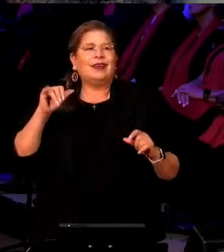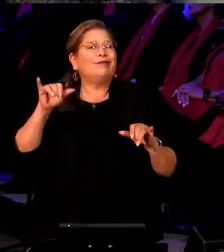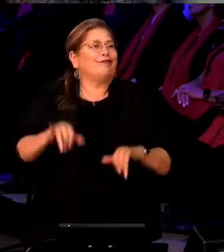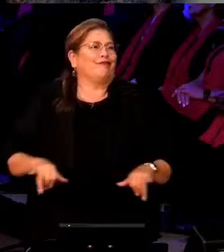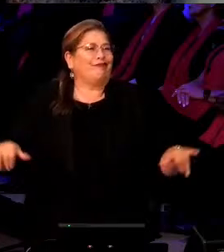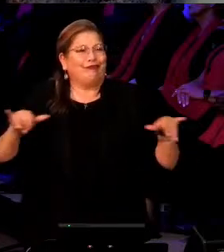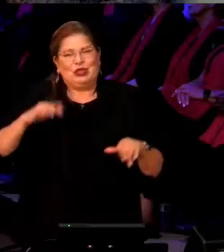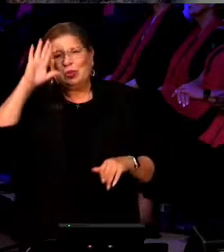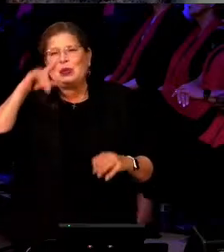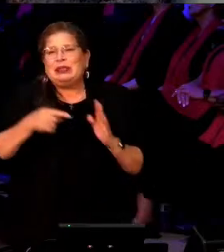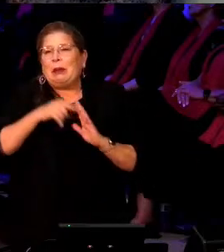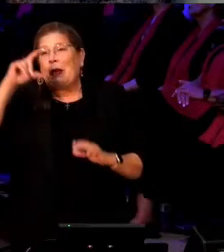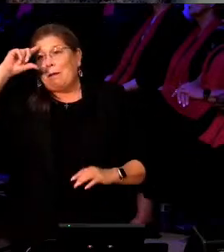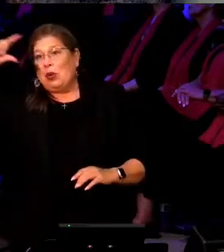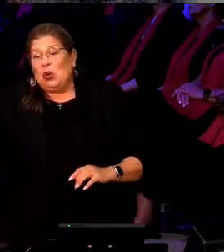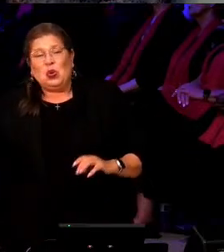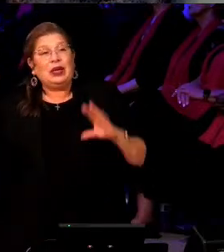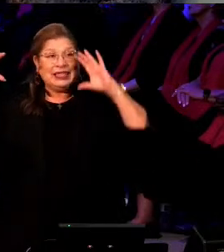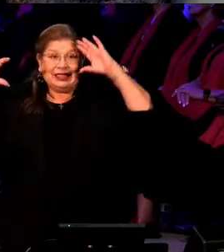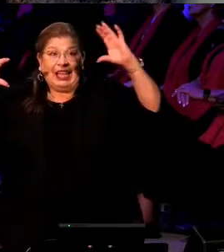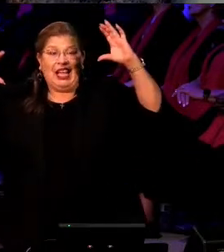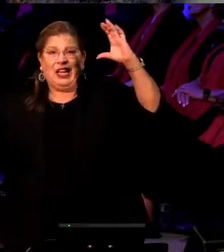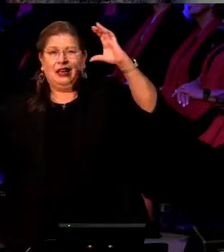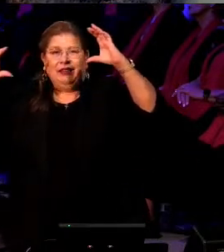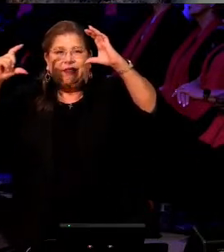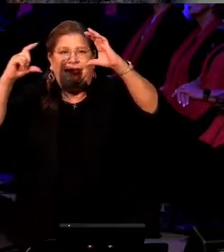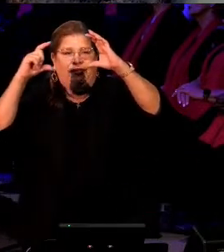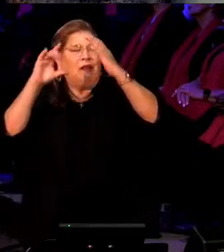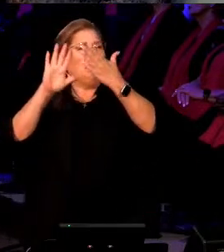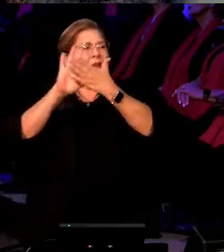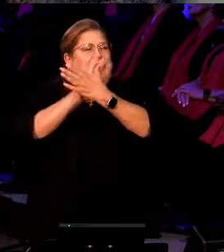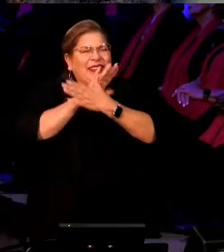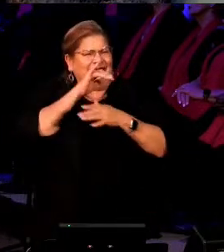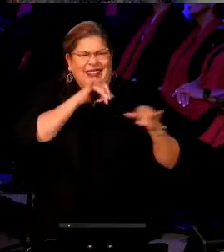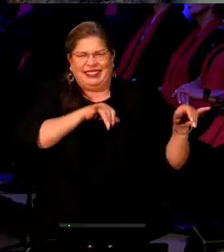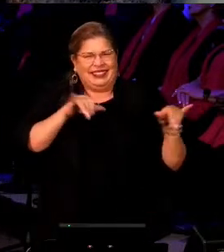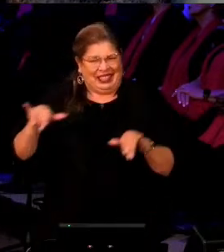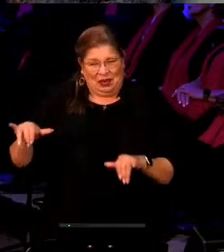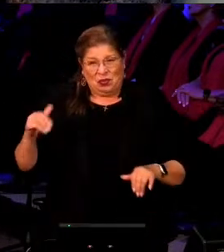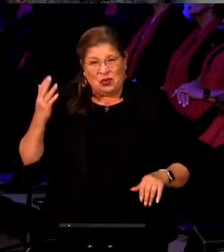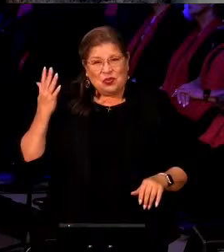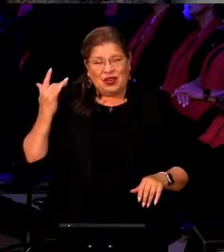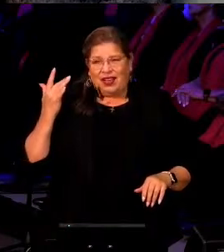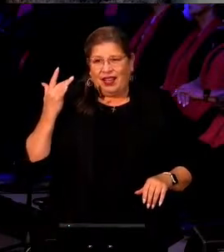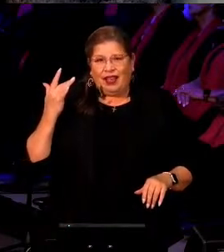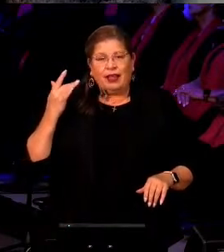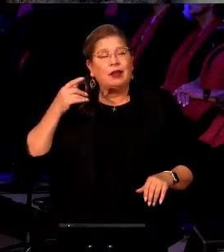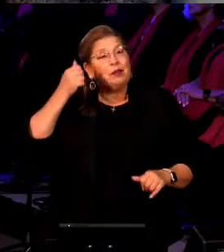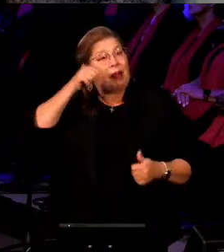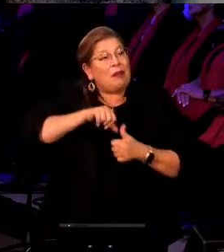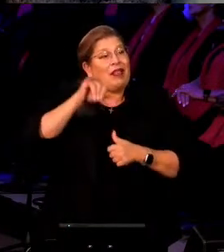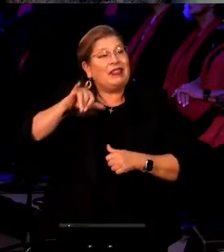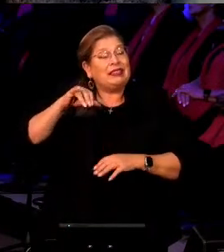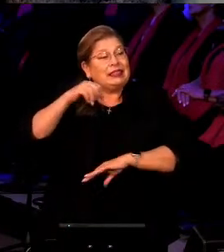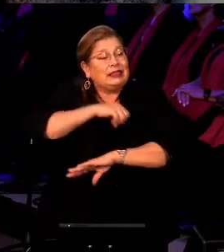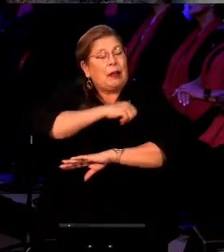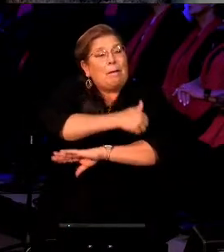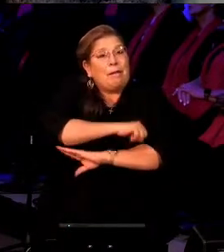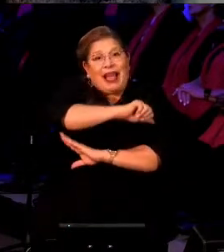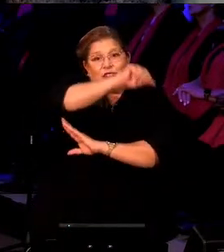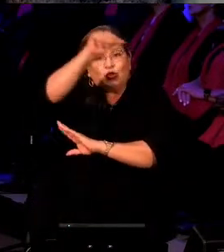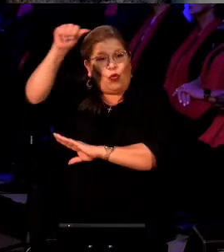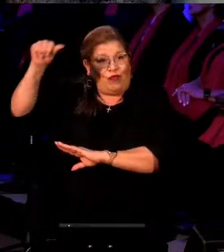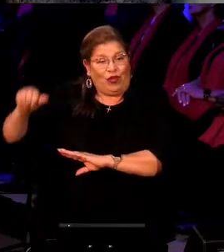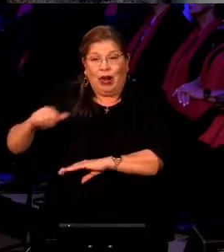where the moon gets in the way of the sun eclipse. Why? This is Passover. Passover